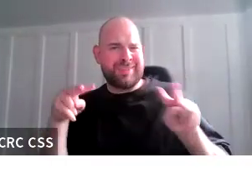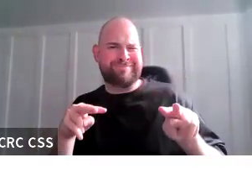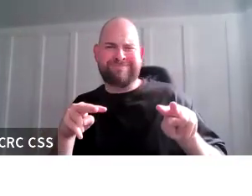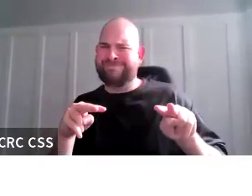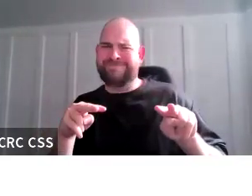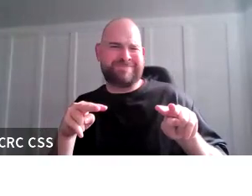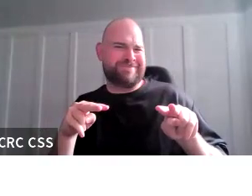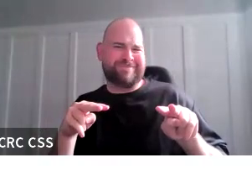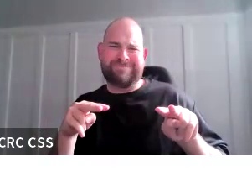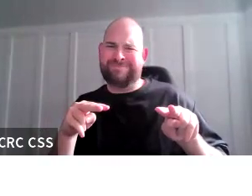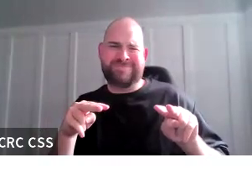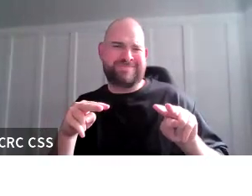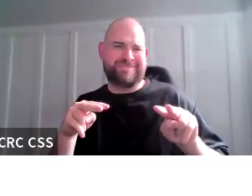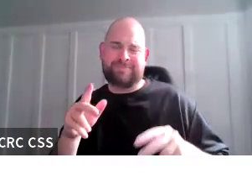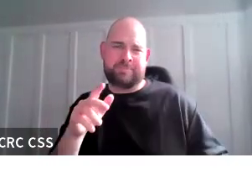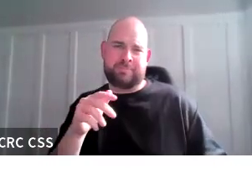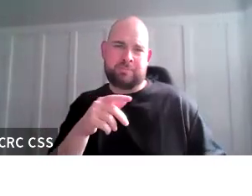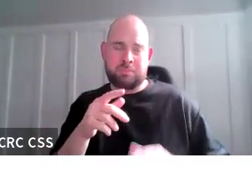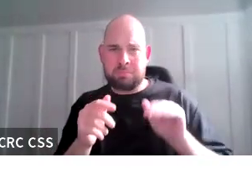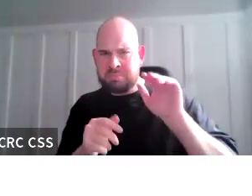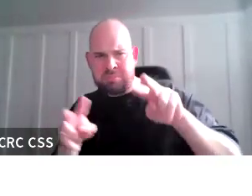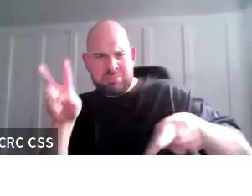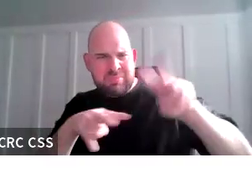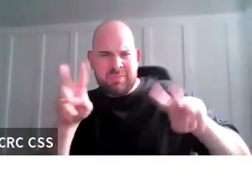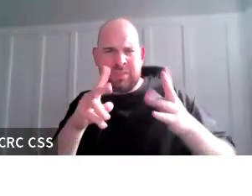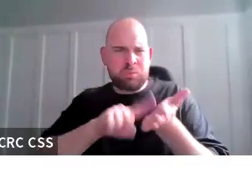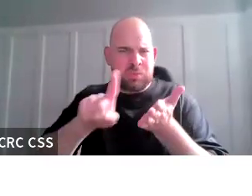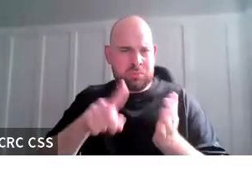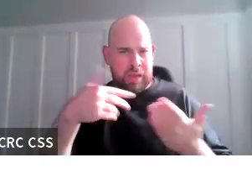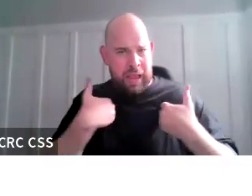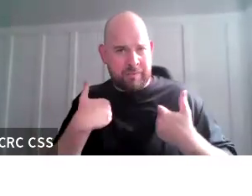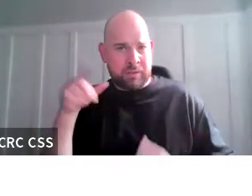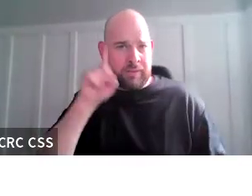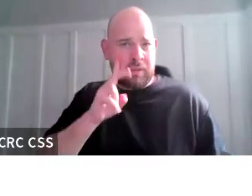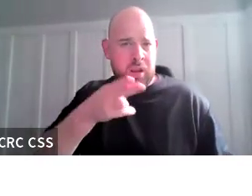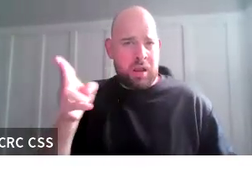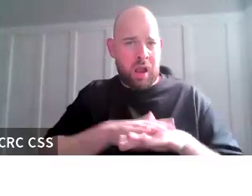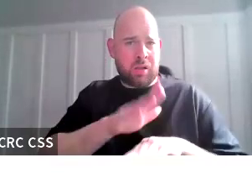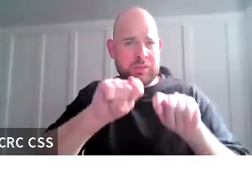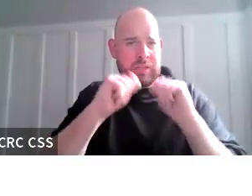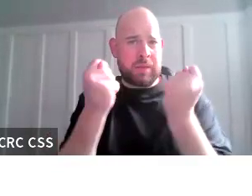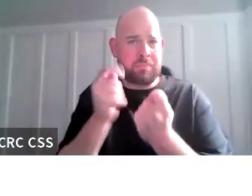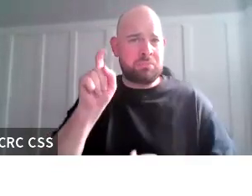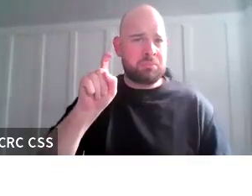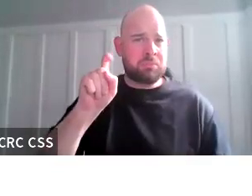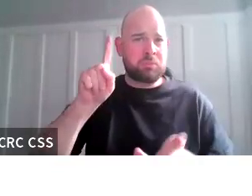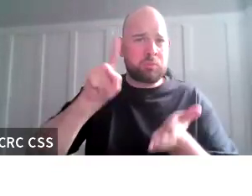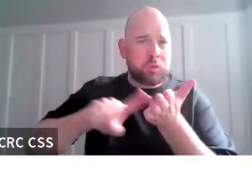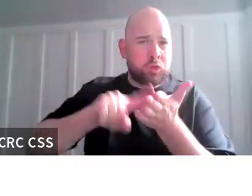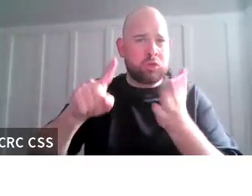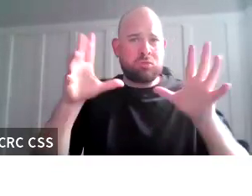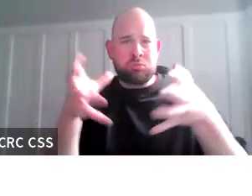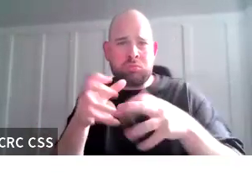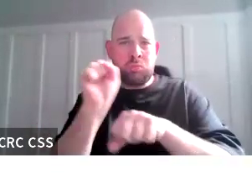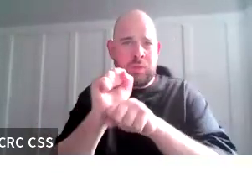uh, gloves seemed very novel and exciting, but the deaf community was